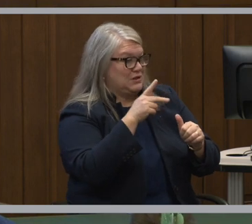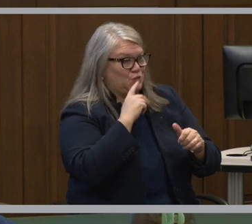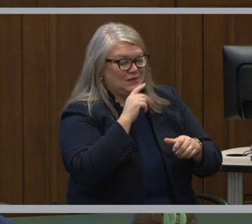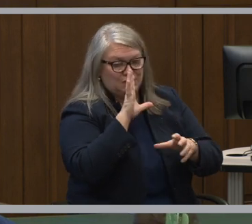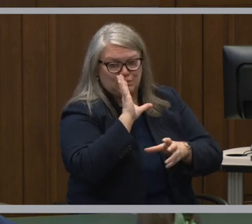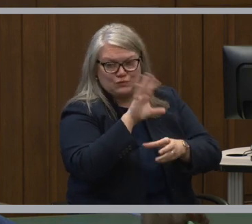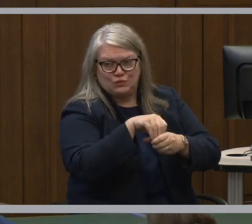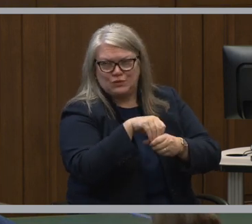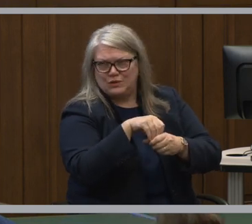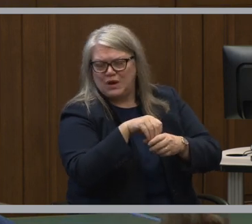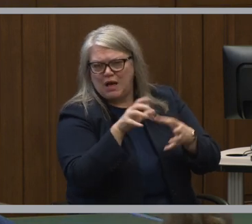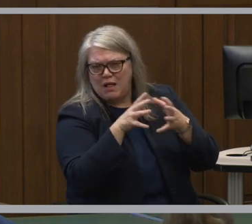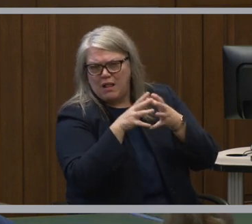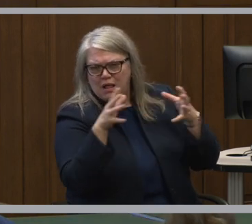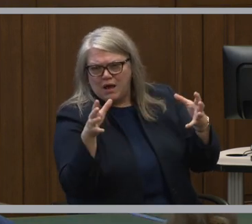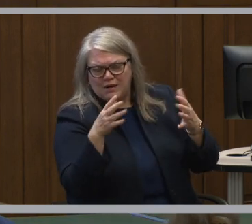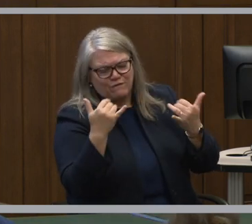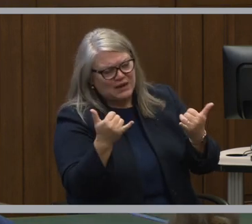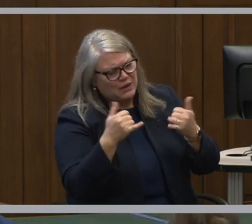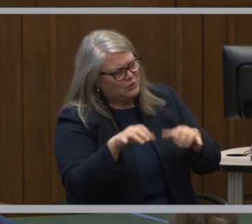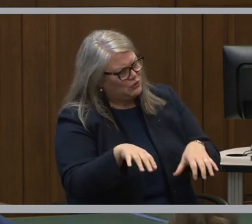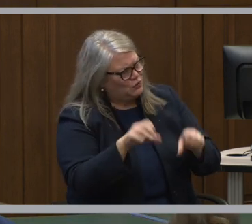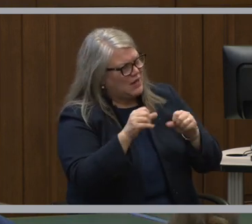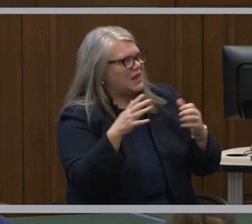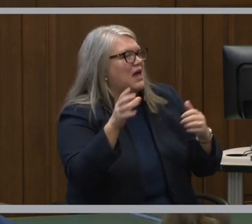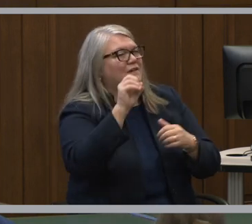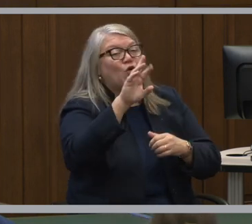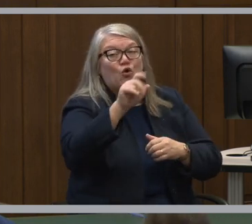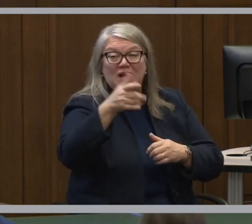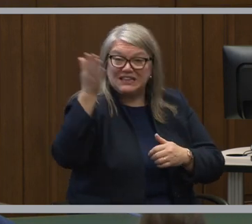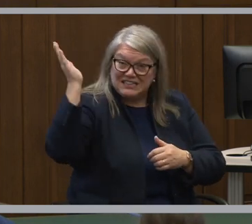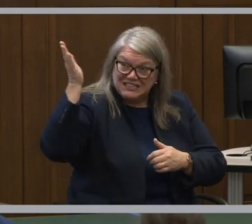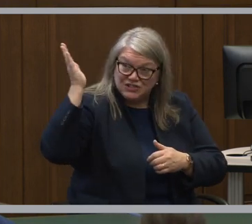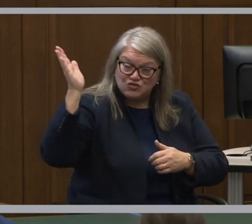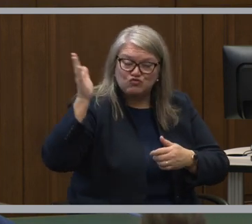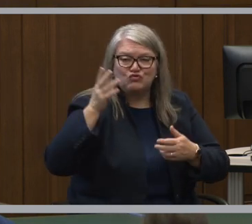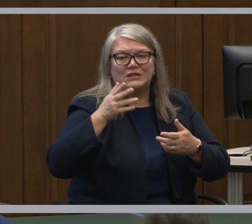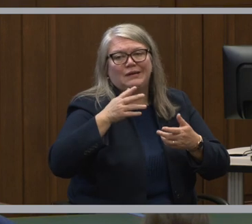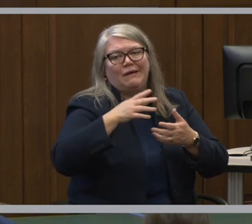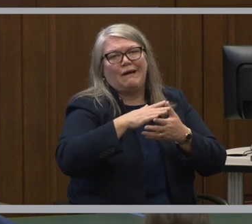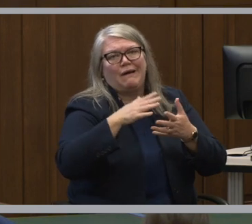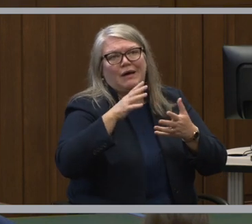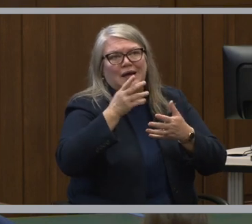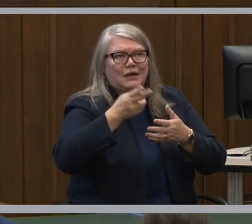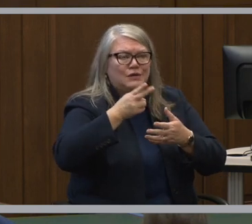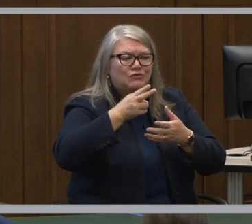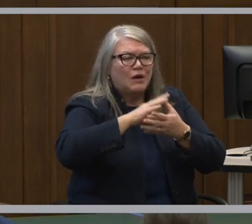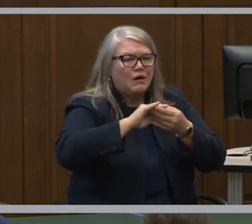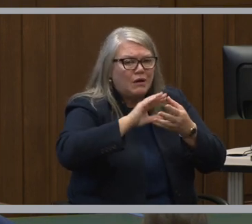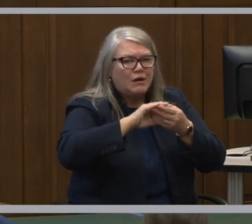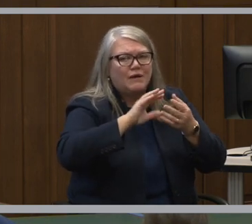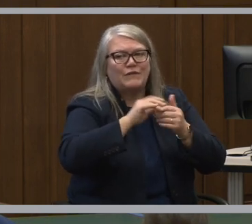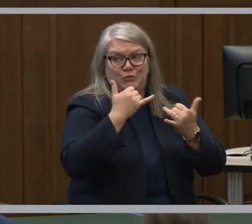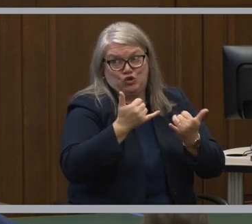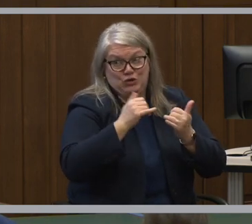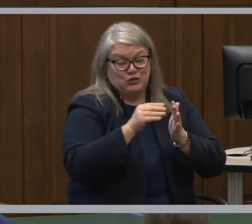doing a lot of, right now we're doing a lot of oral history about